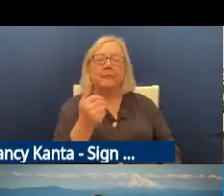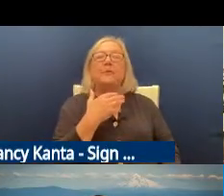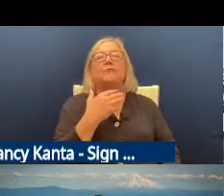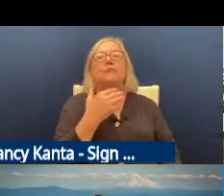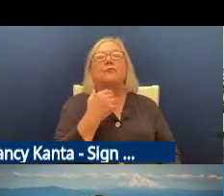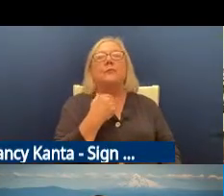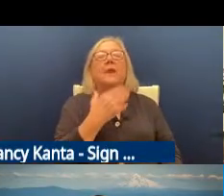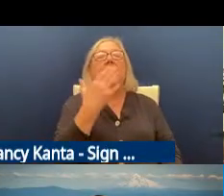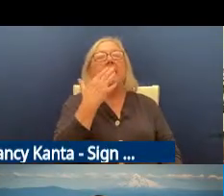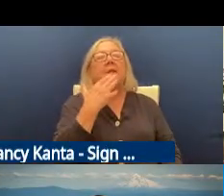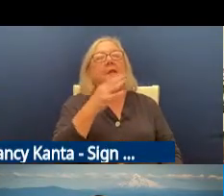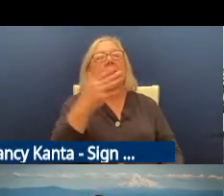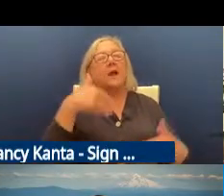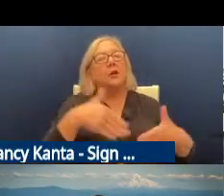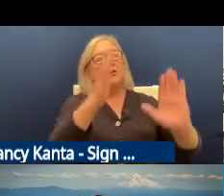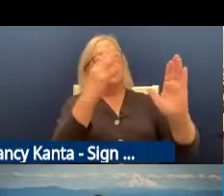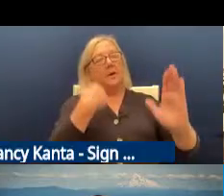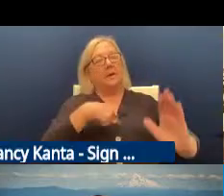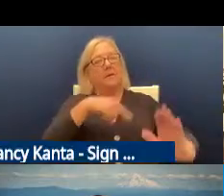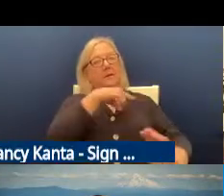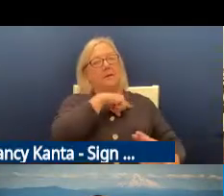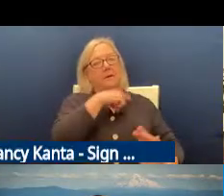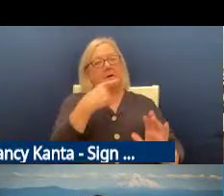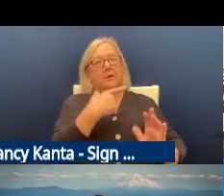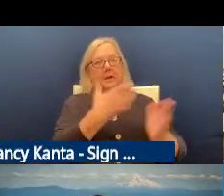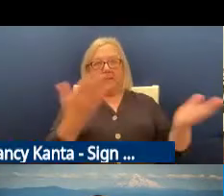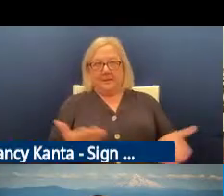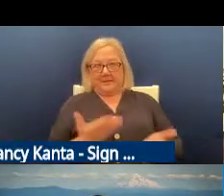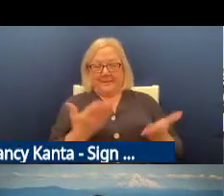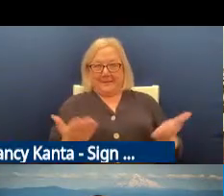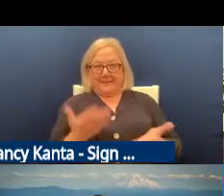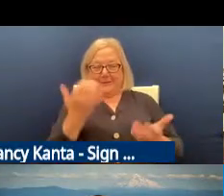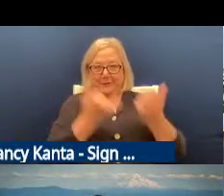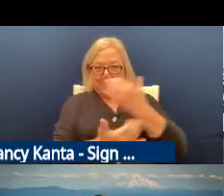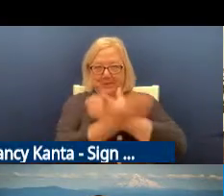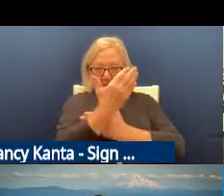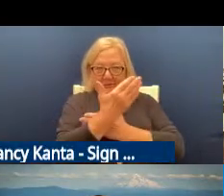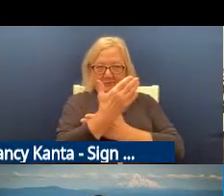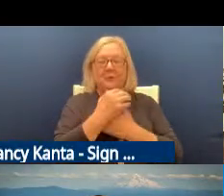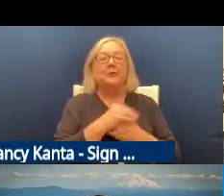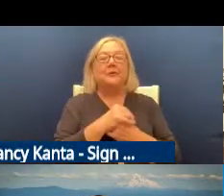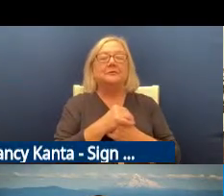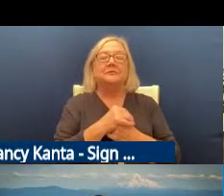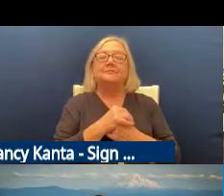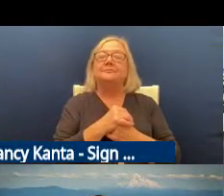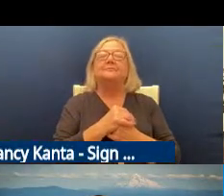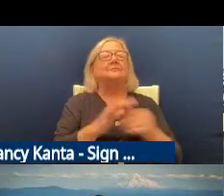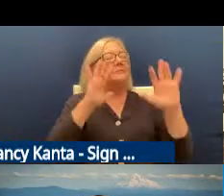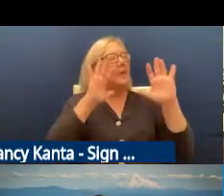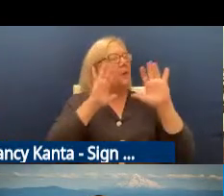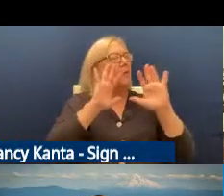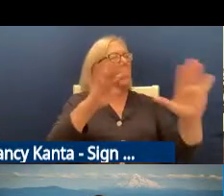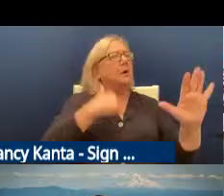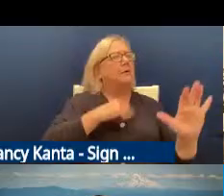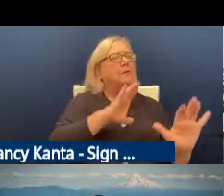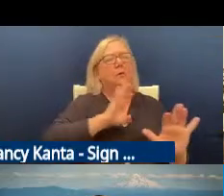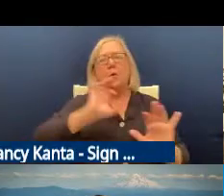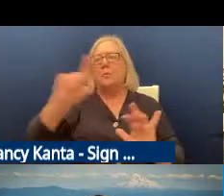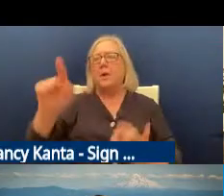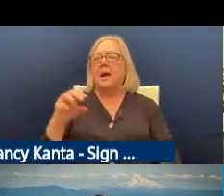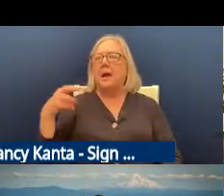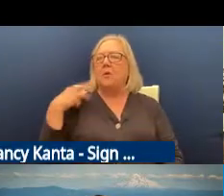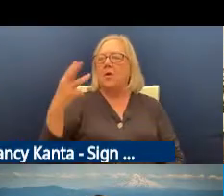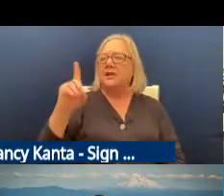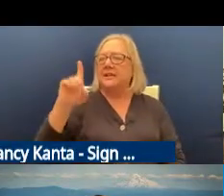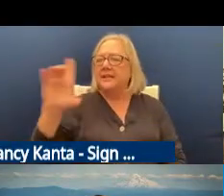us an opportunity to be here this morning. I just want to say that it was great going back to Washington, D.C. with JPAC